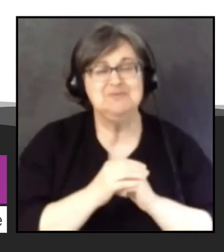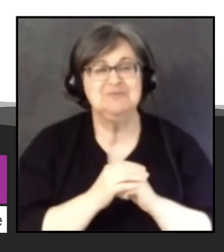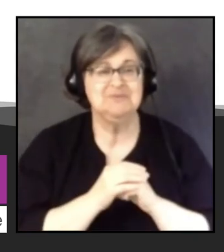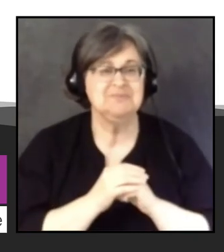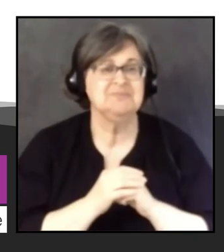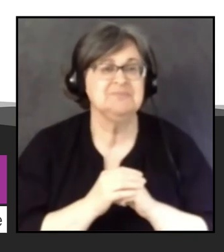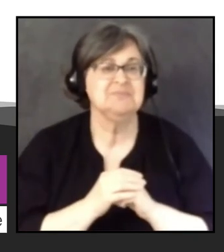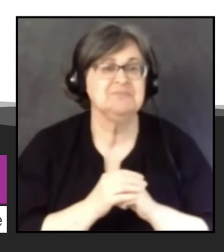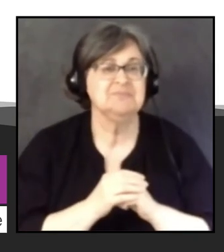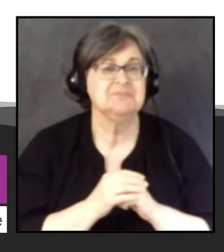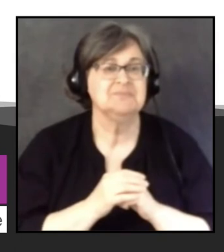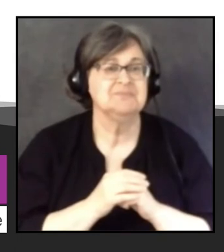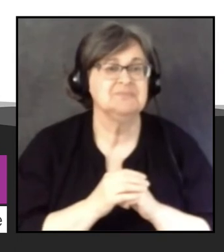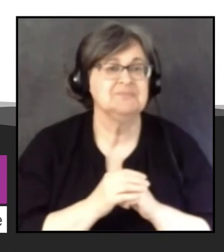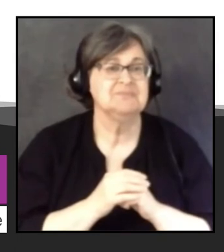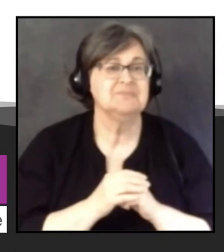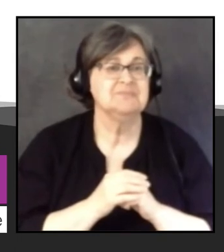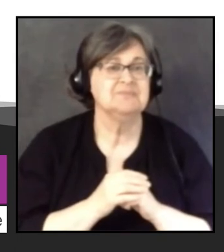slide.